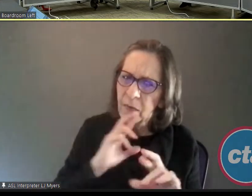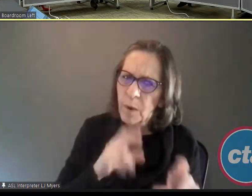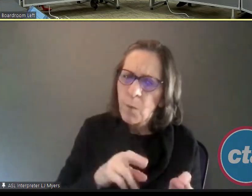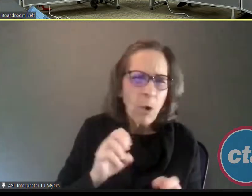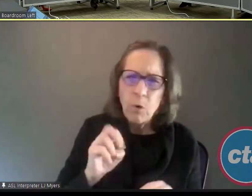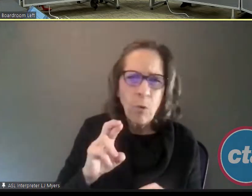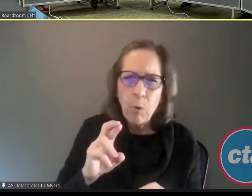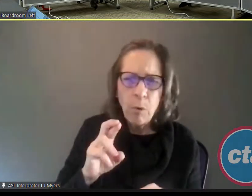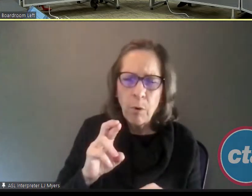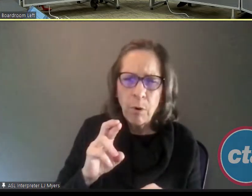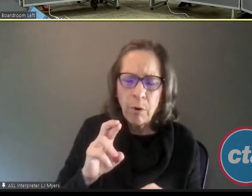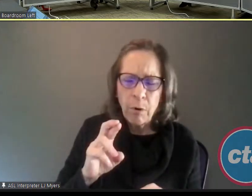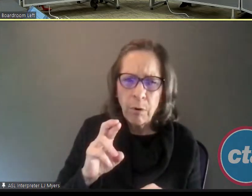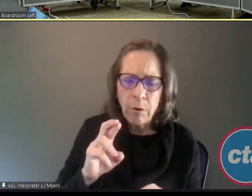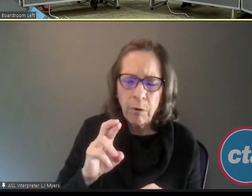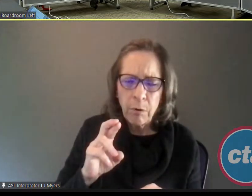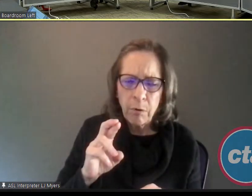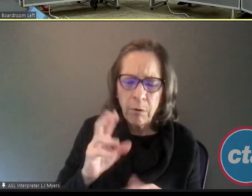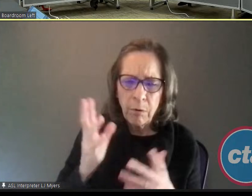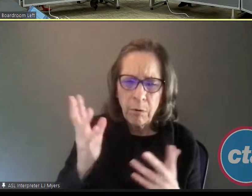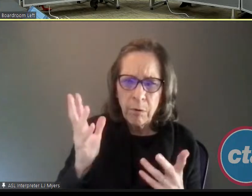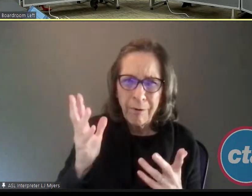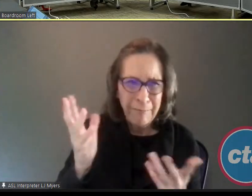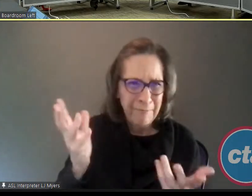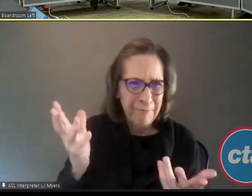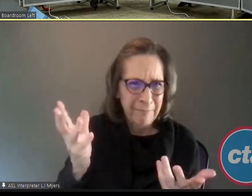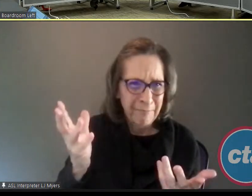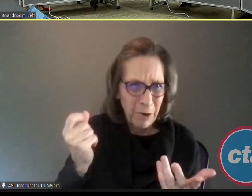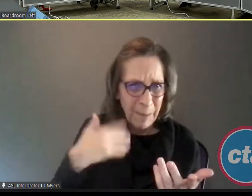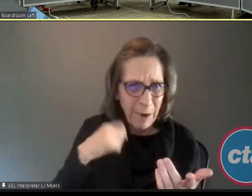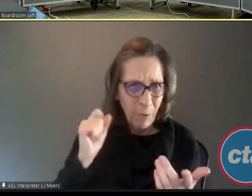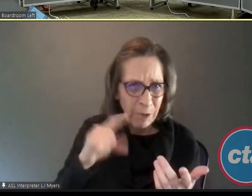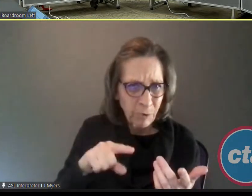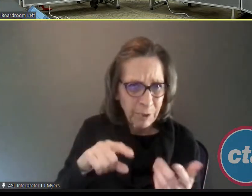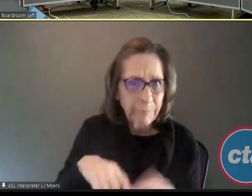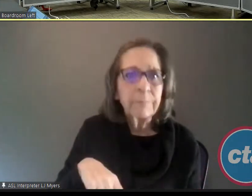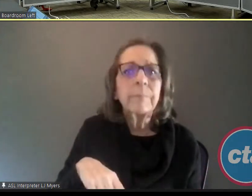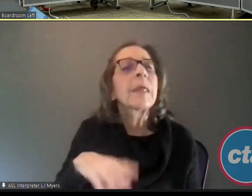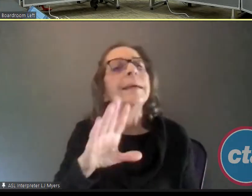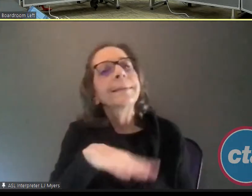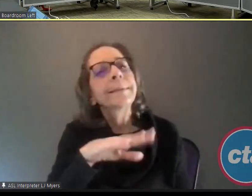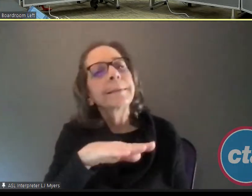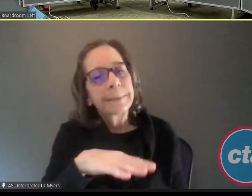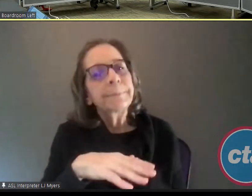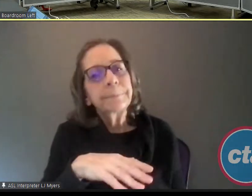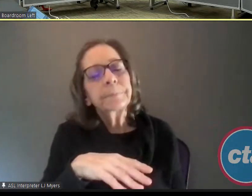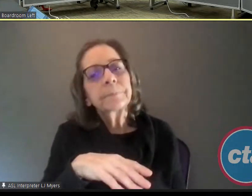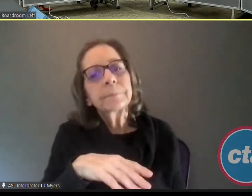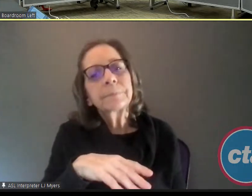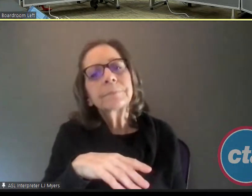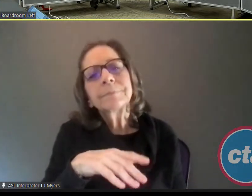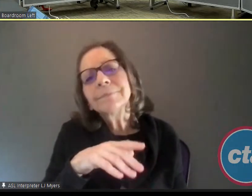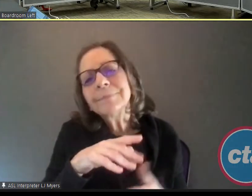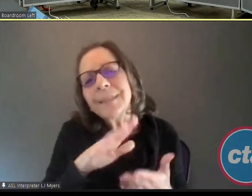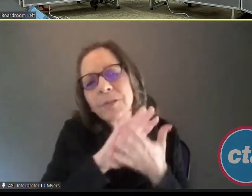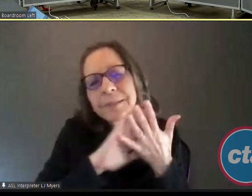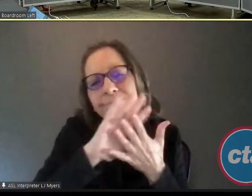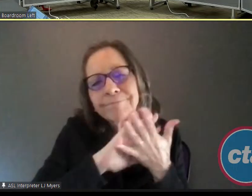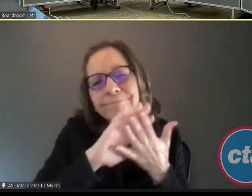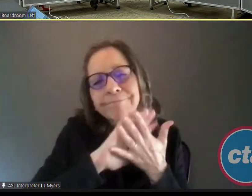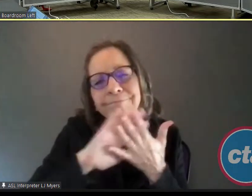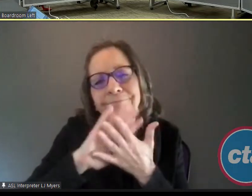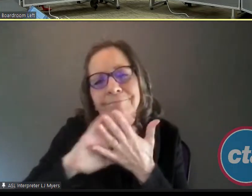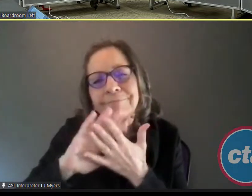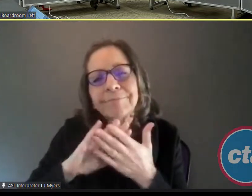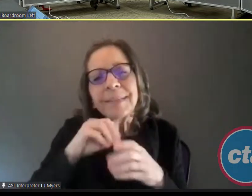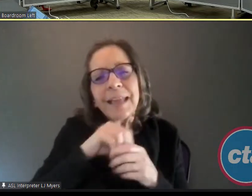maybe you know where I might be going with that, or? Well, so I guess I would say one of the things, and there's nuance to it as well.